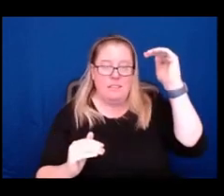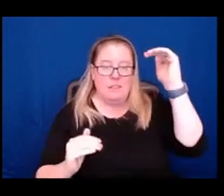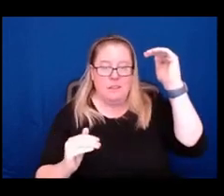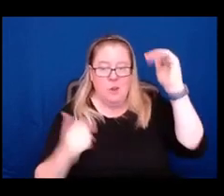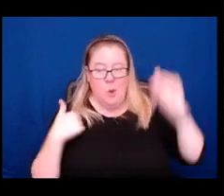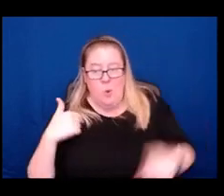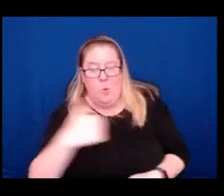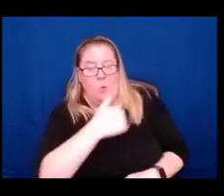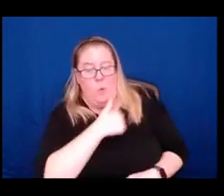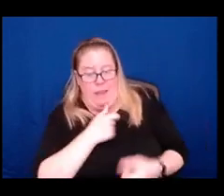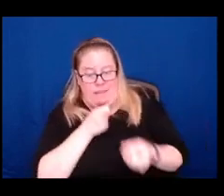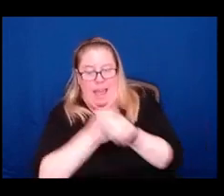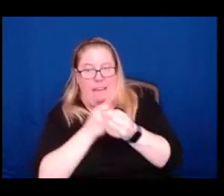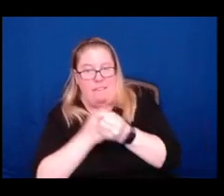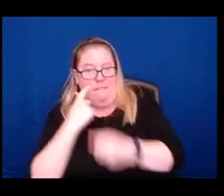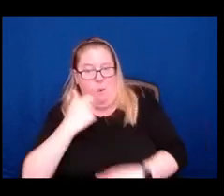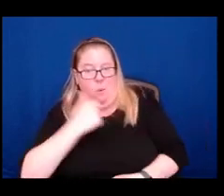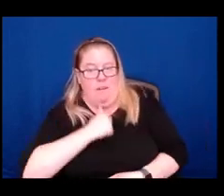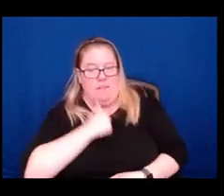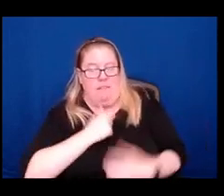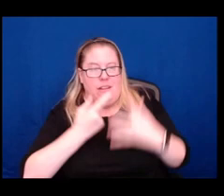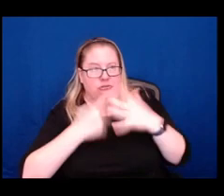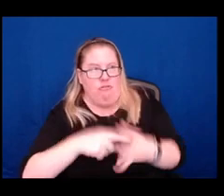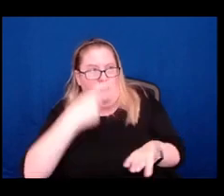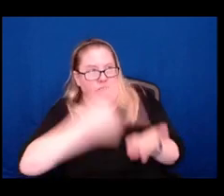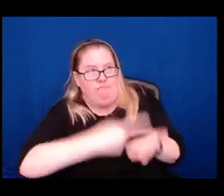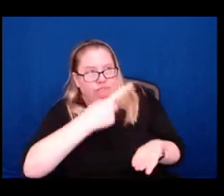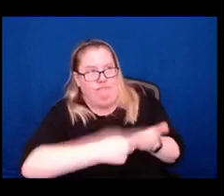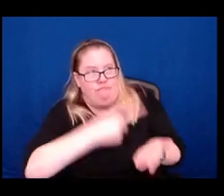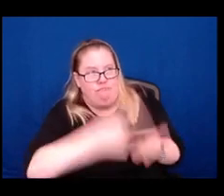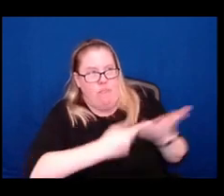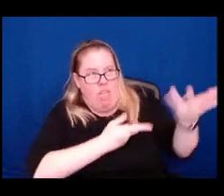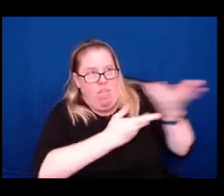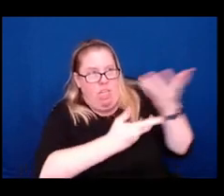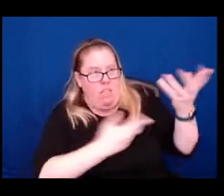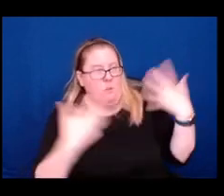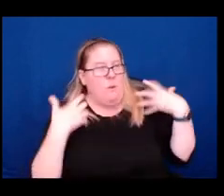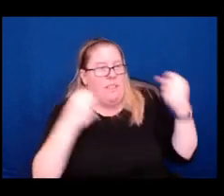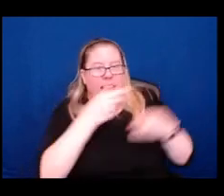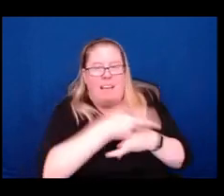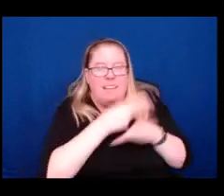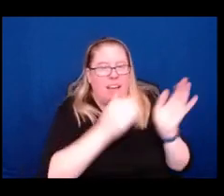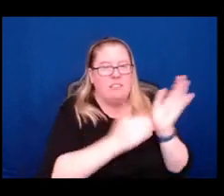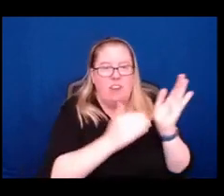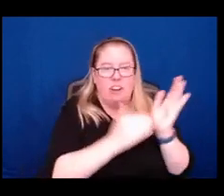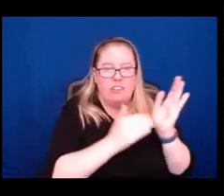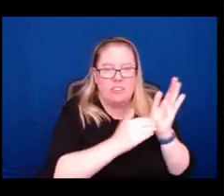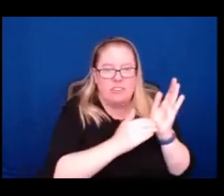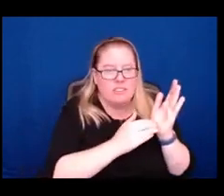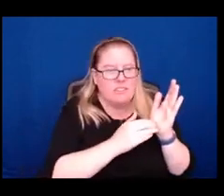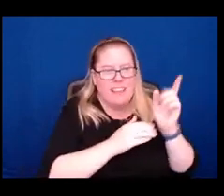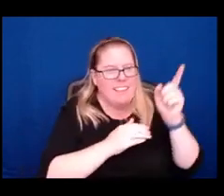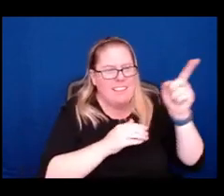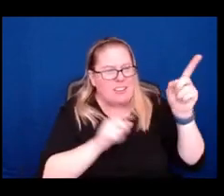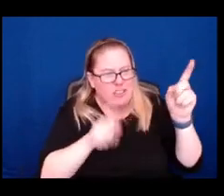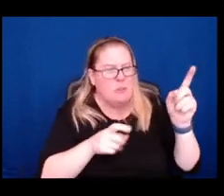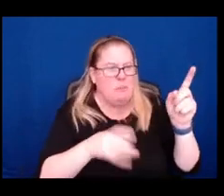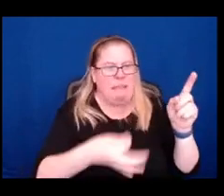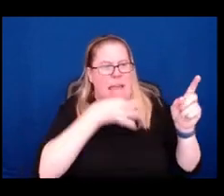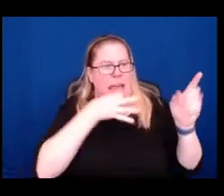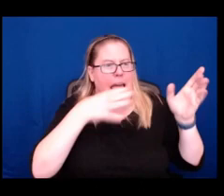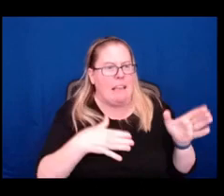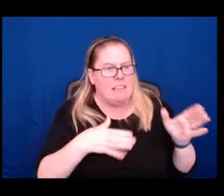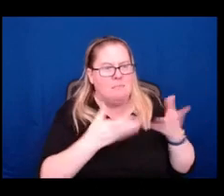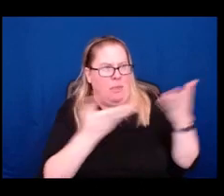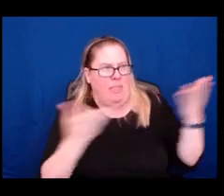that we have to be our own advocates and begin those sort of conversations, even with healthcare practitioners who are supposed to be, you know,